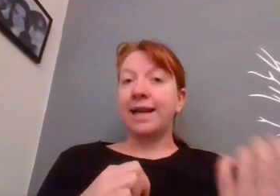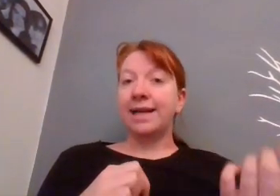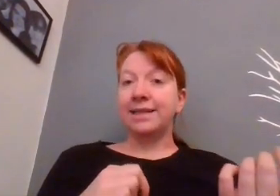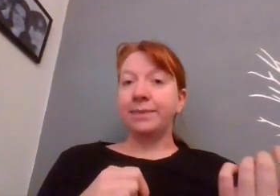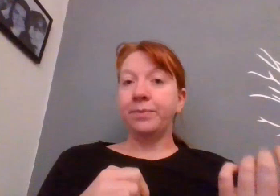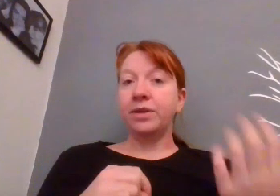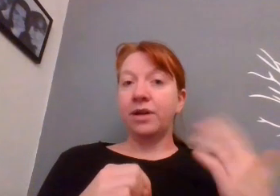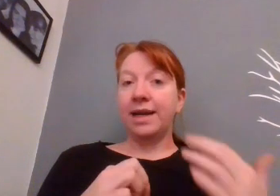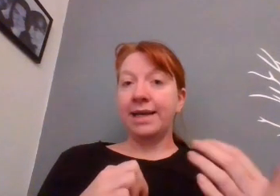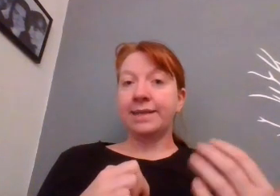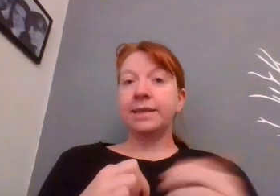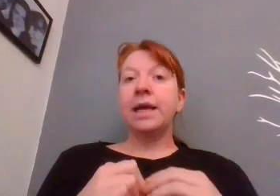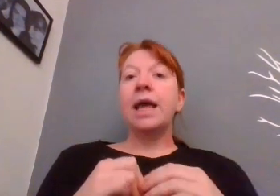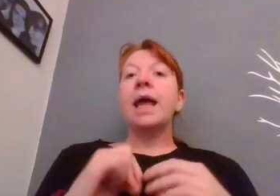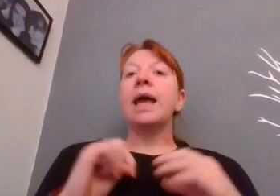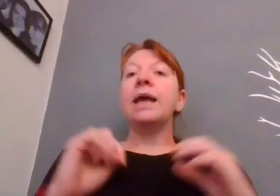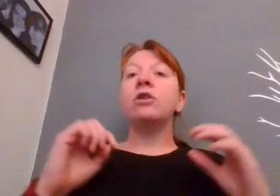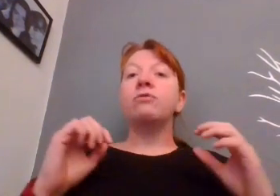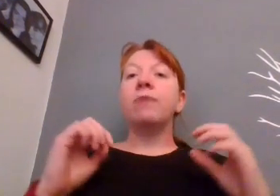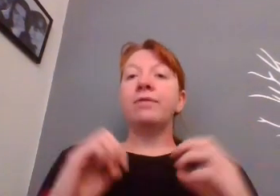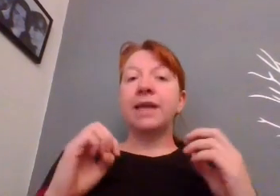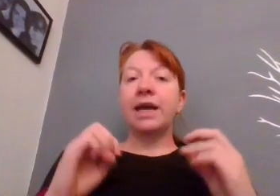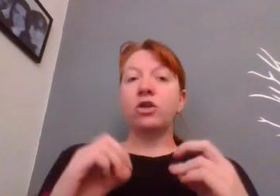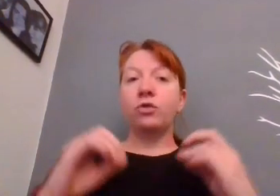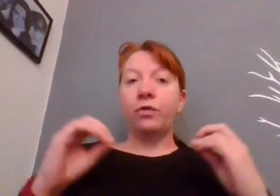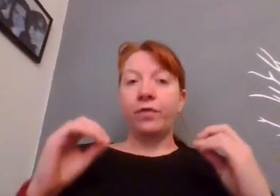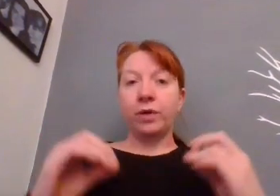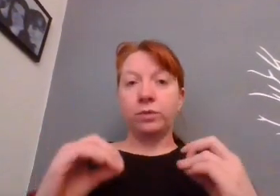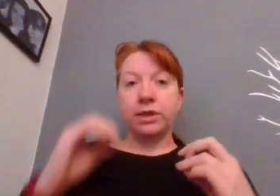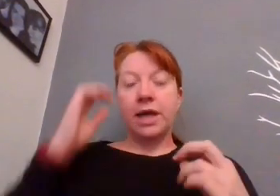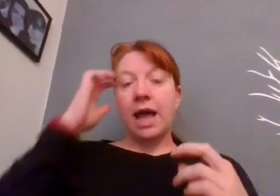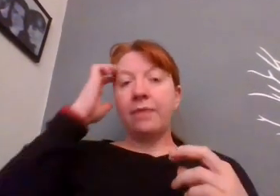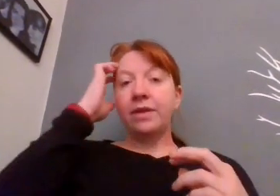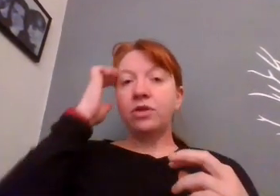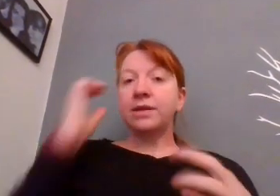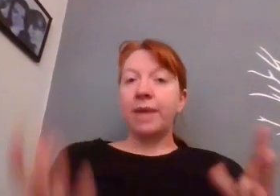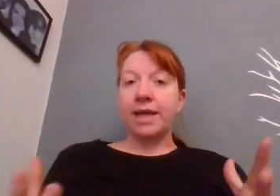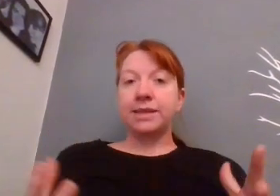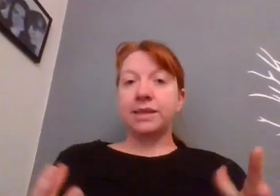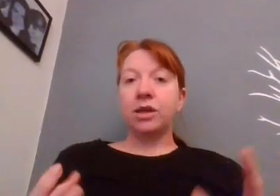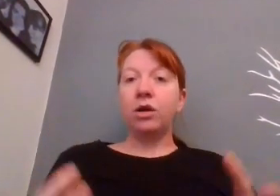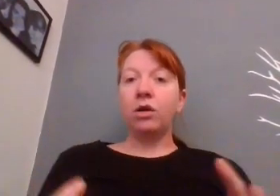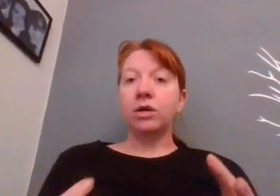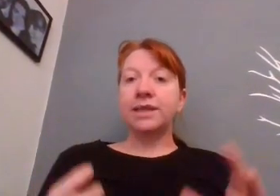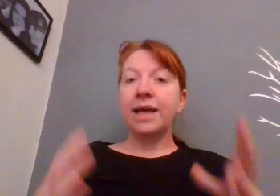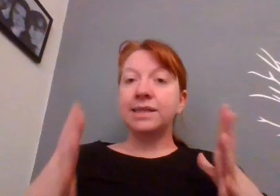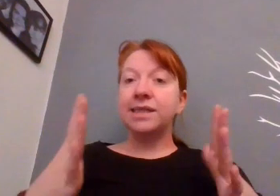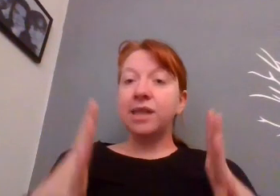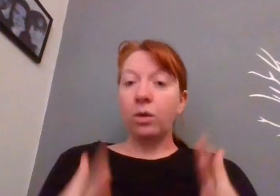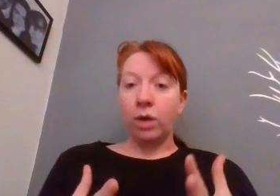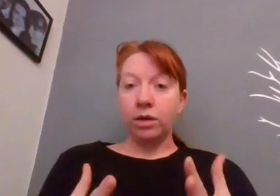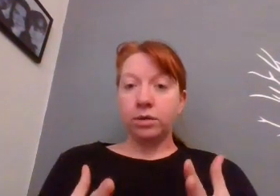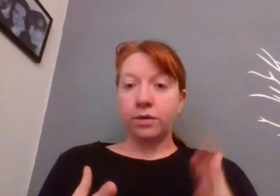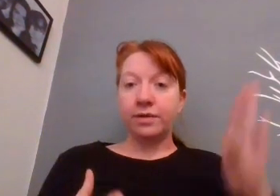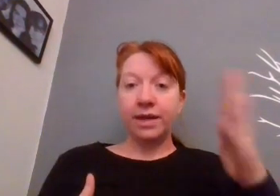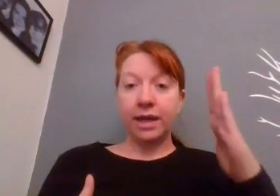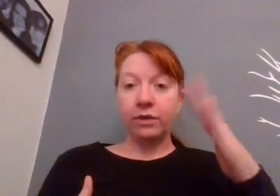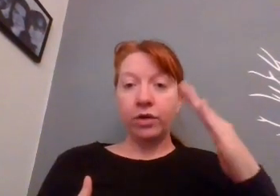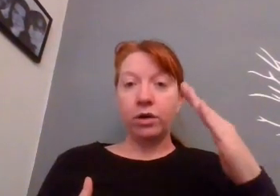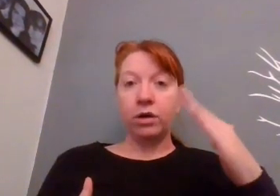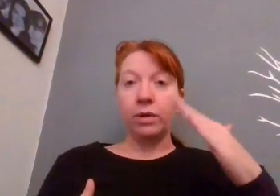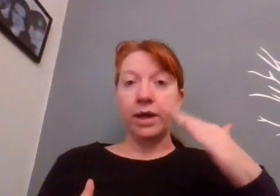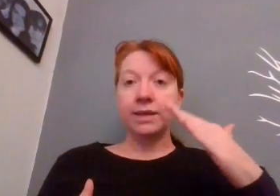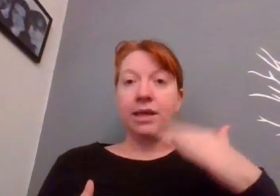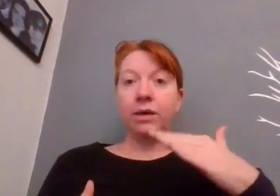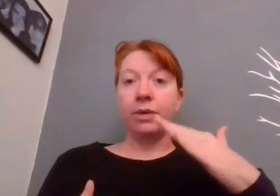called dilates in a gravitational field. And this just means that clocks get slower, the ticking